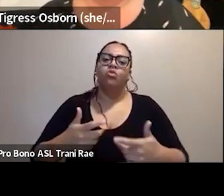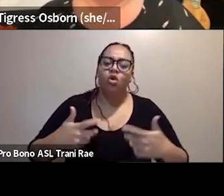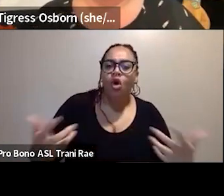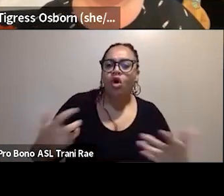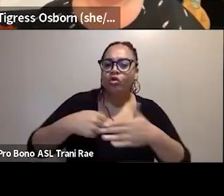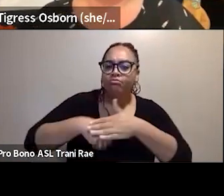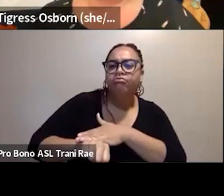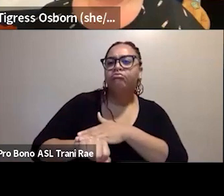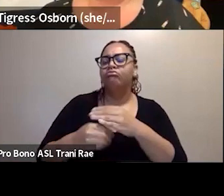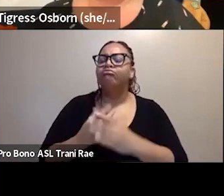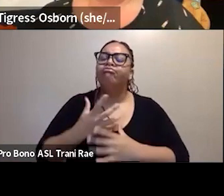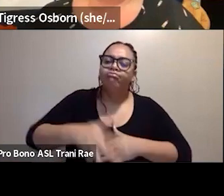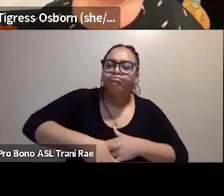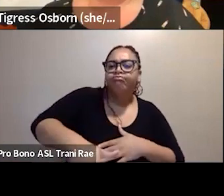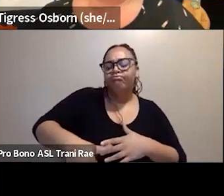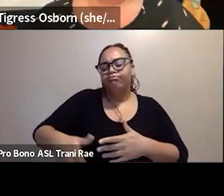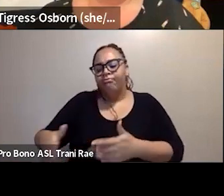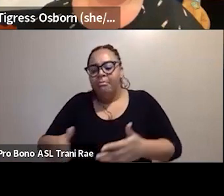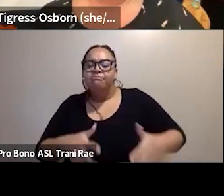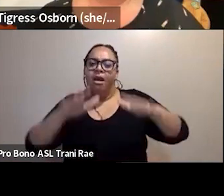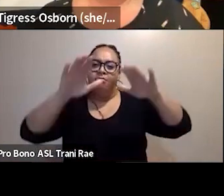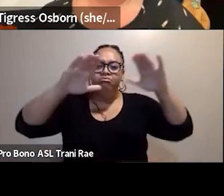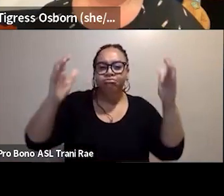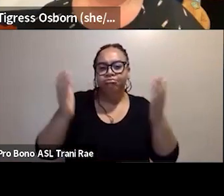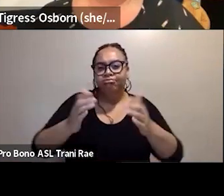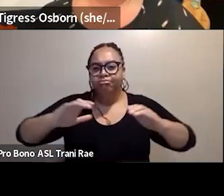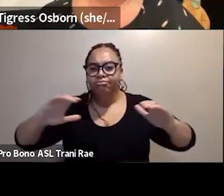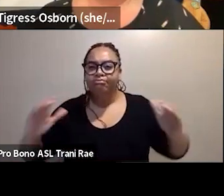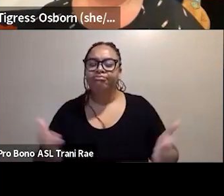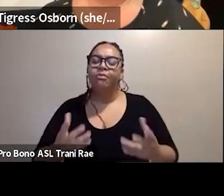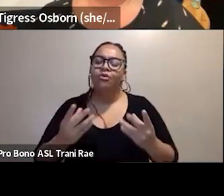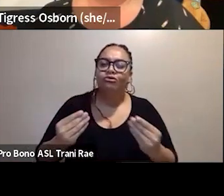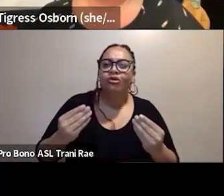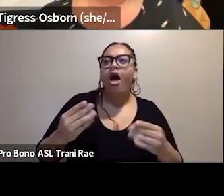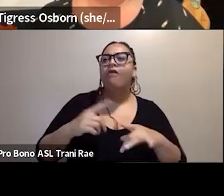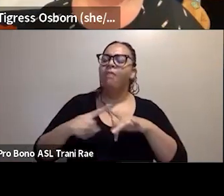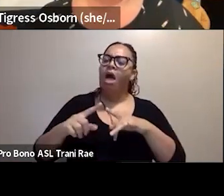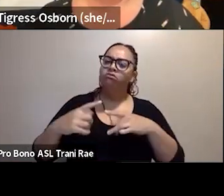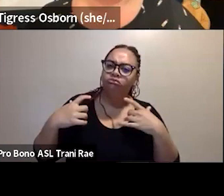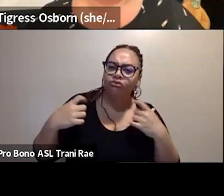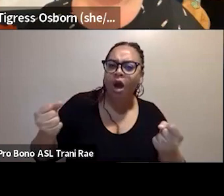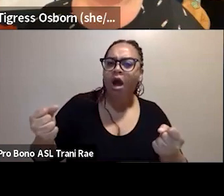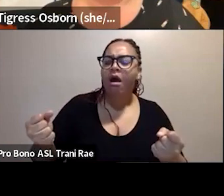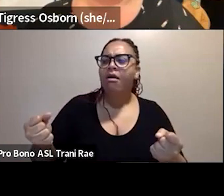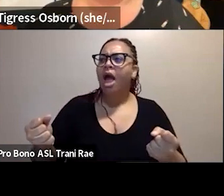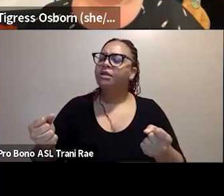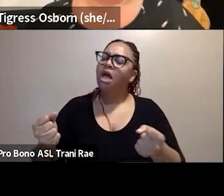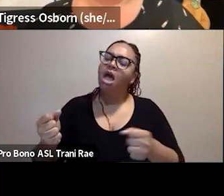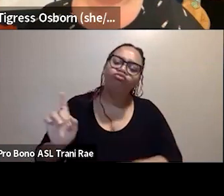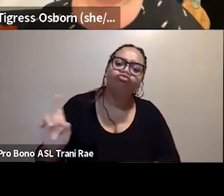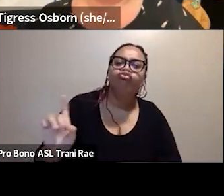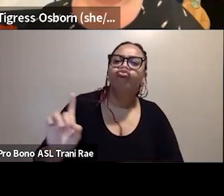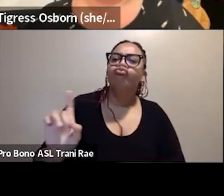and thighs and limbs, soft but sturdy as it flows among people and things it knows and